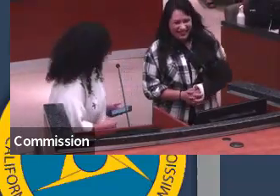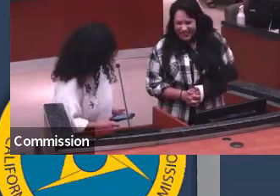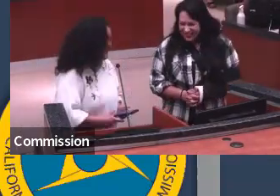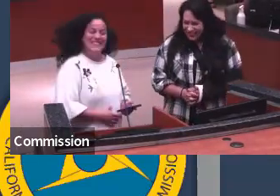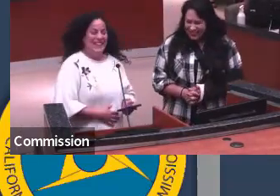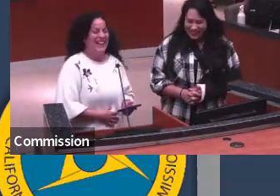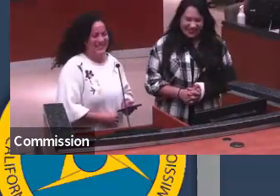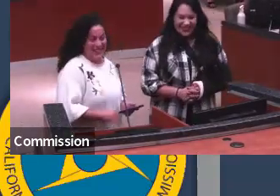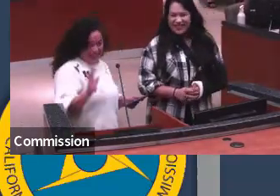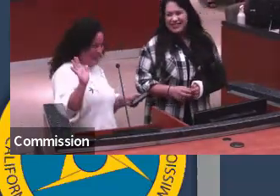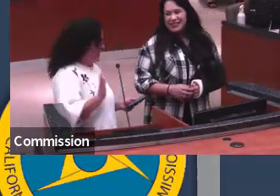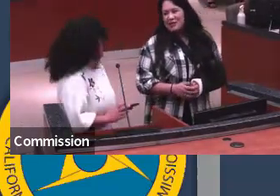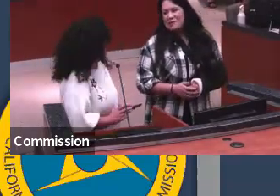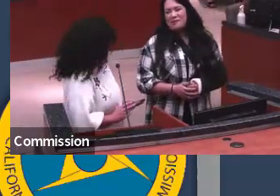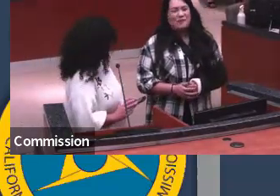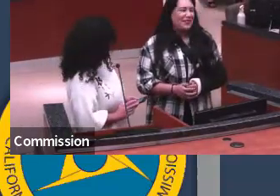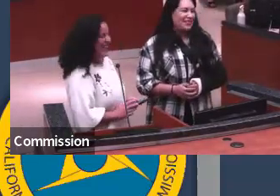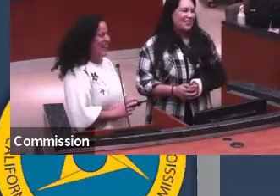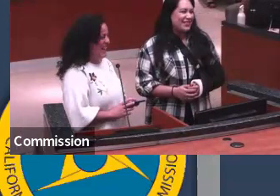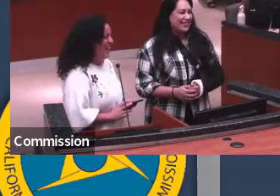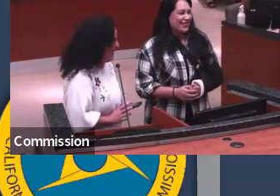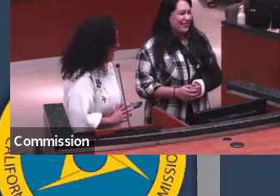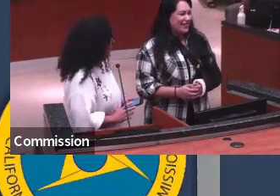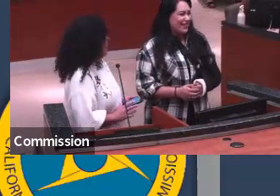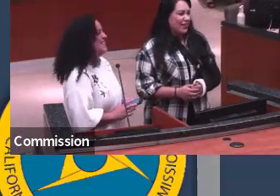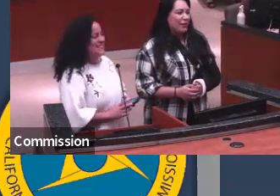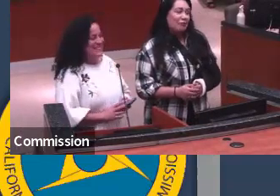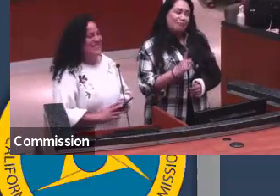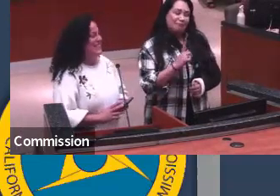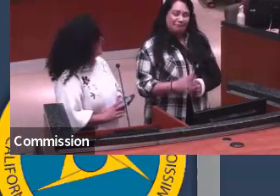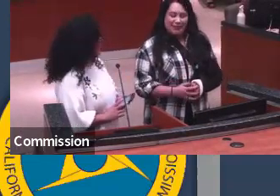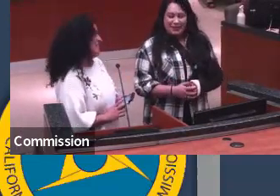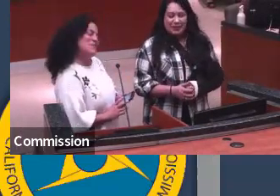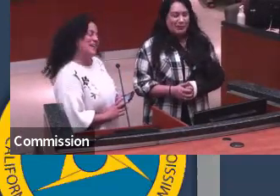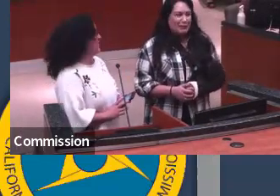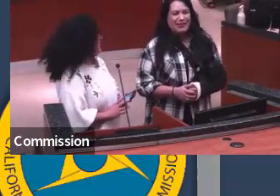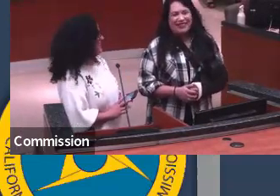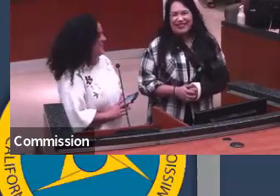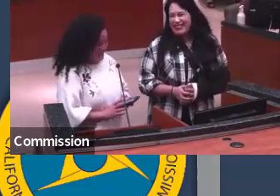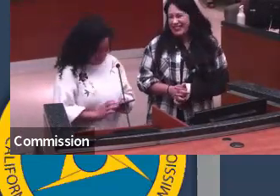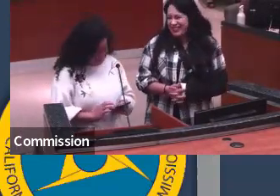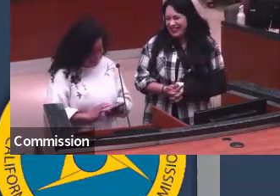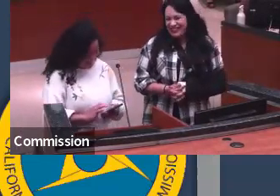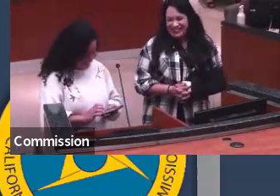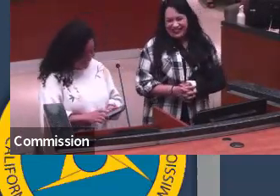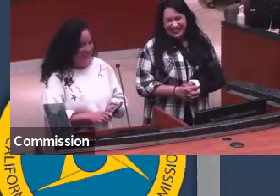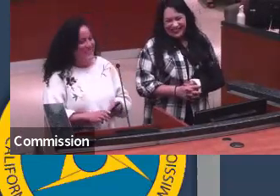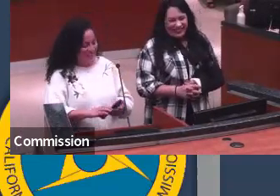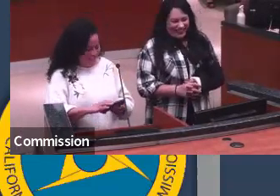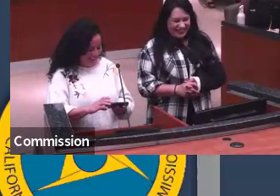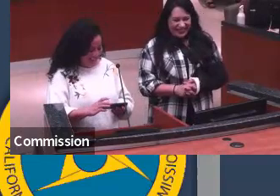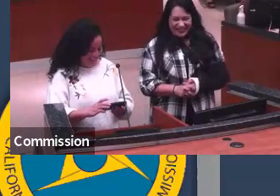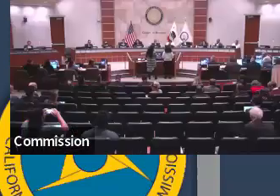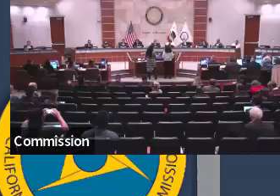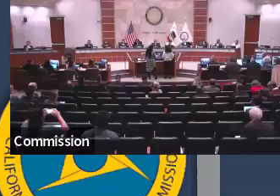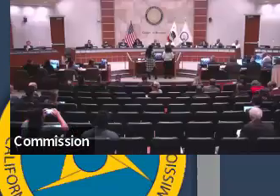So, I thought maybe you had to twist her. I don't know. Yeah. Well, you know. I thought maybe you had to twist